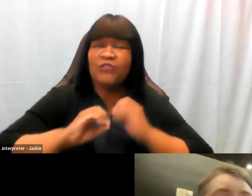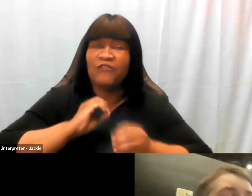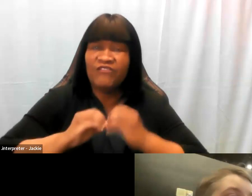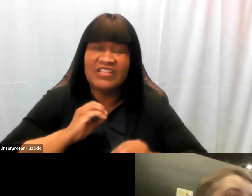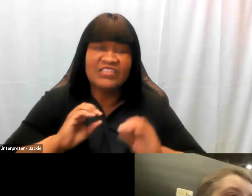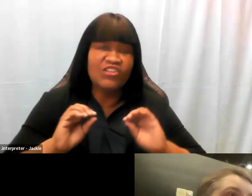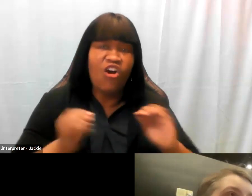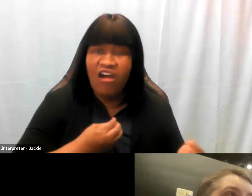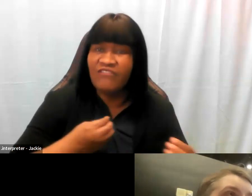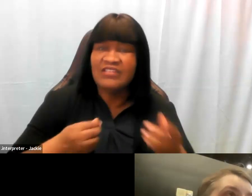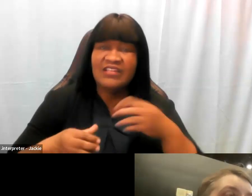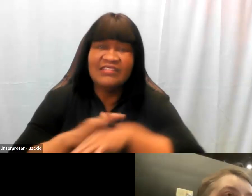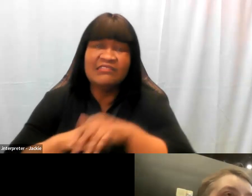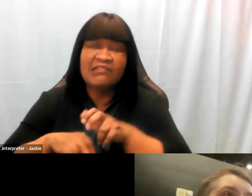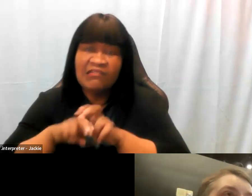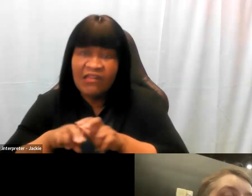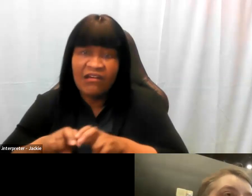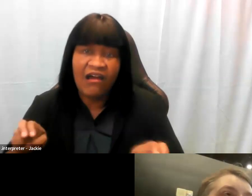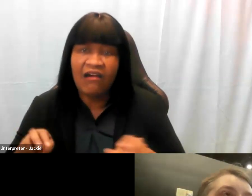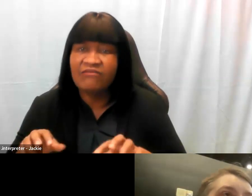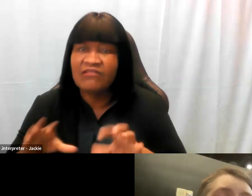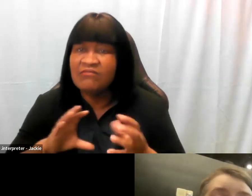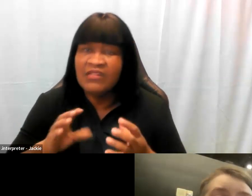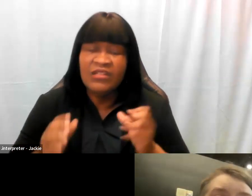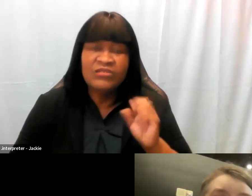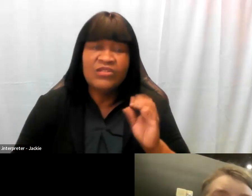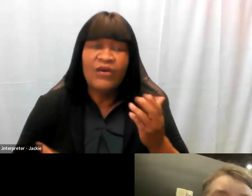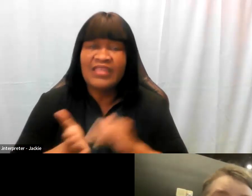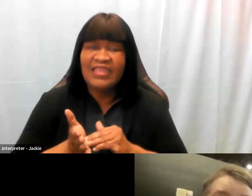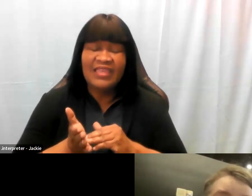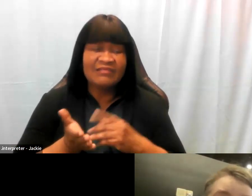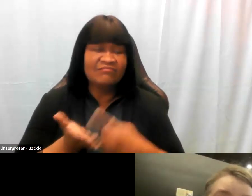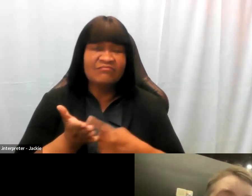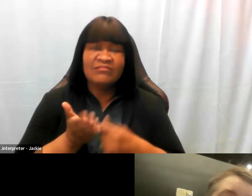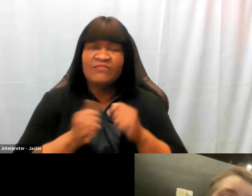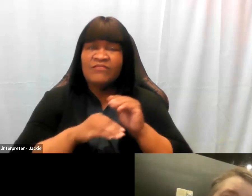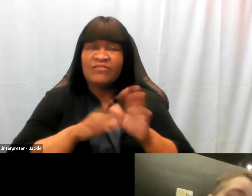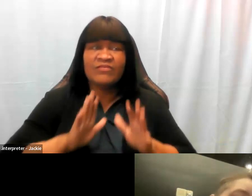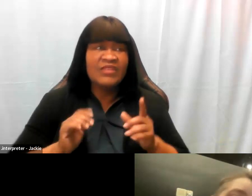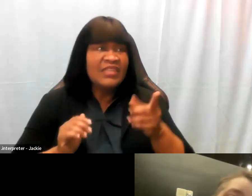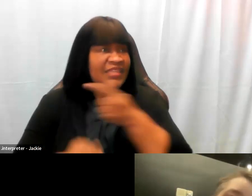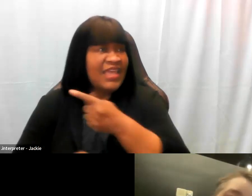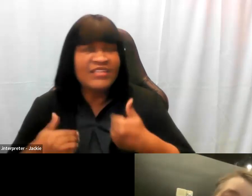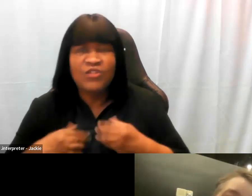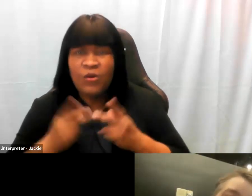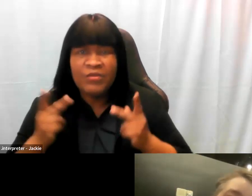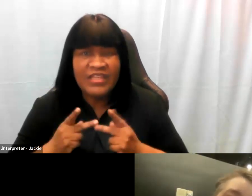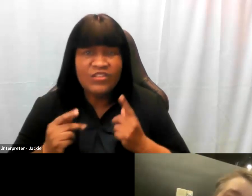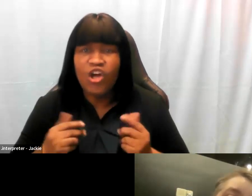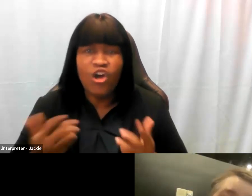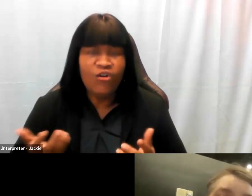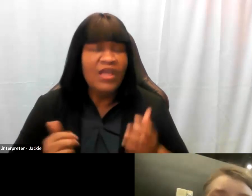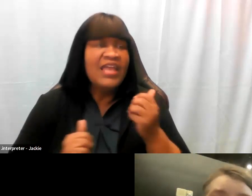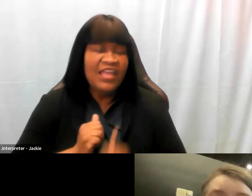all on the couch. So I told the counselor, I was like, he has nowhere to go. And the counselor was like, yeah, everyone who comes